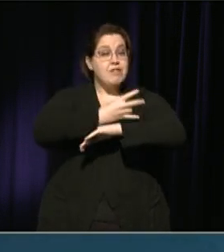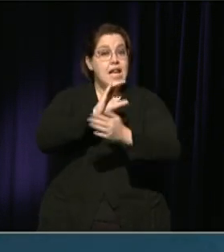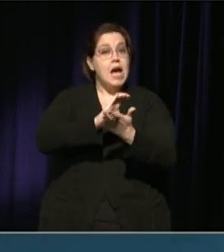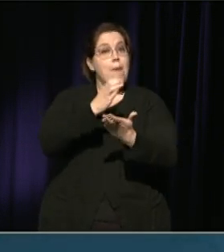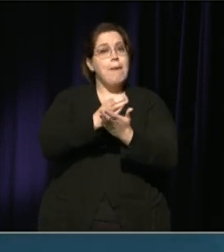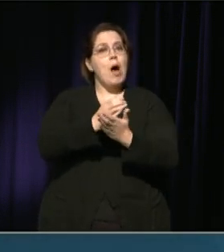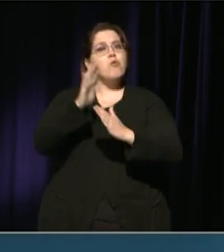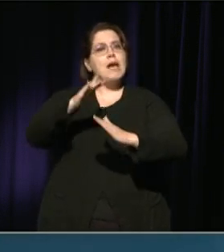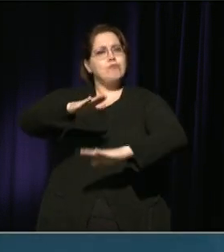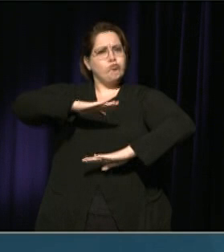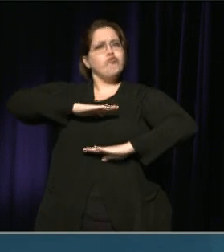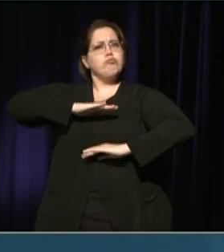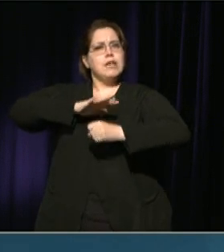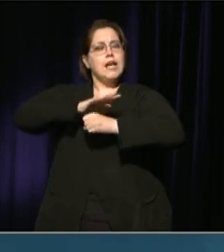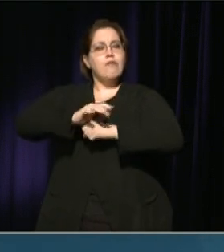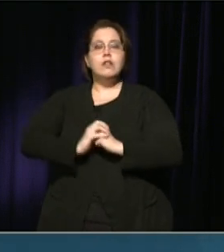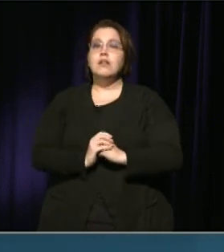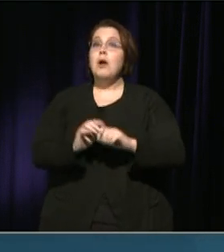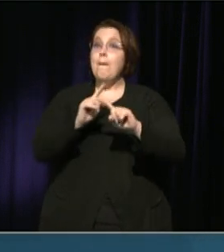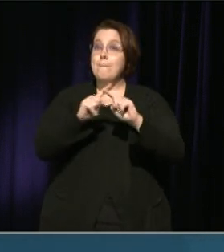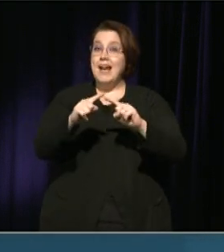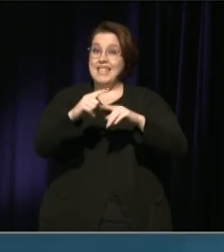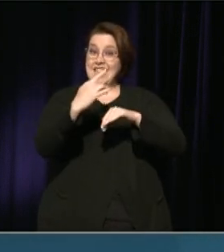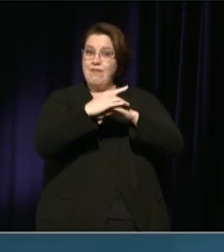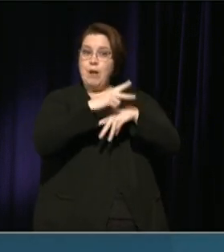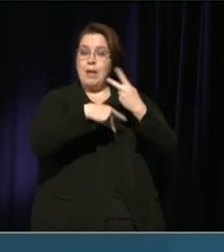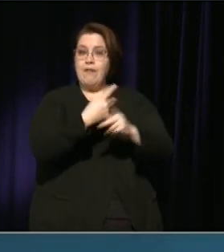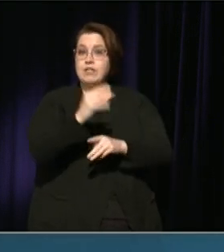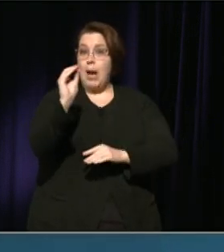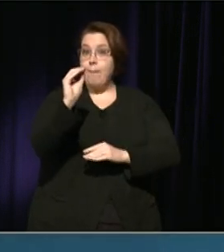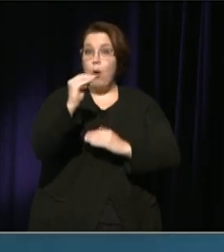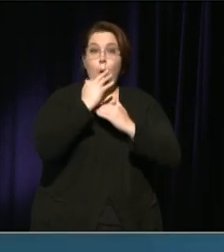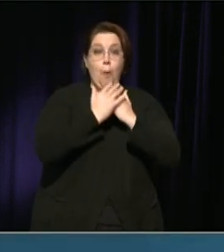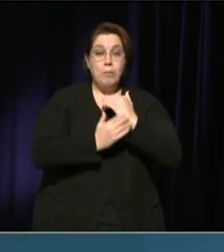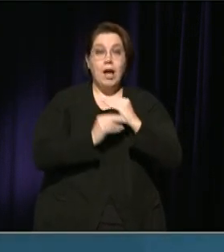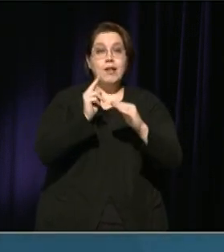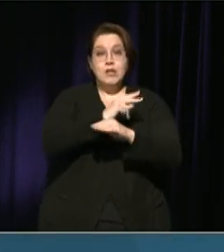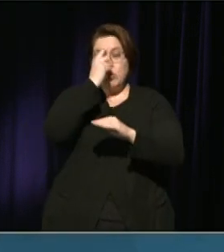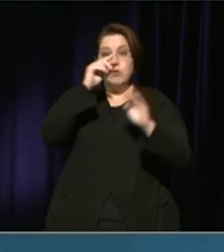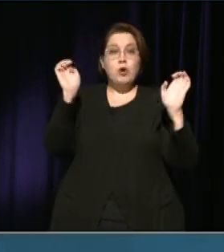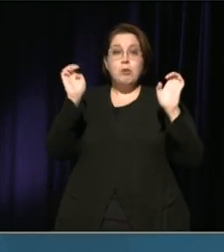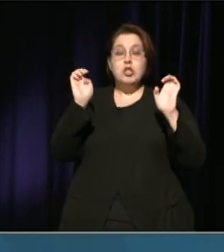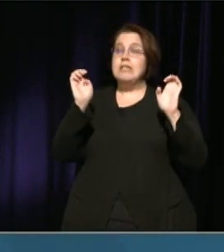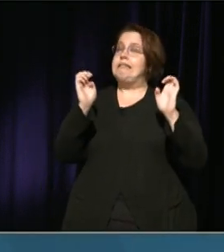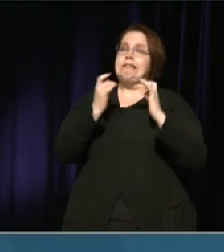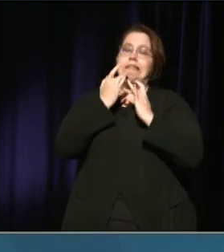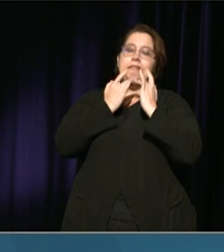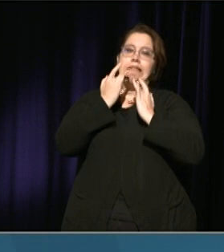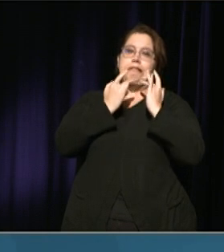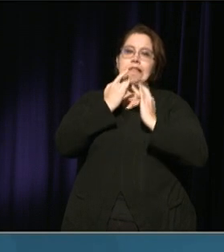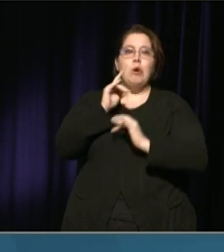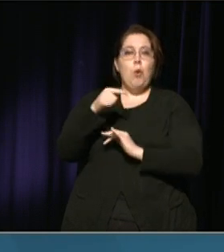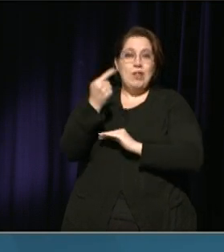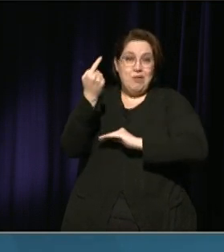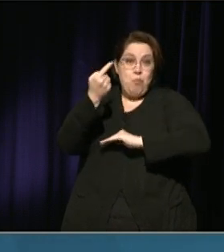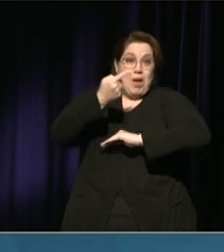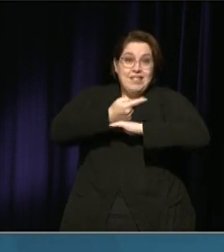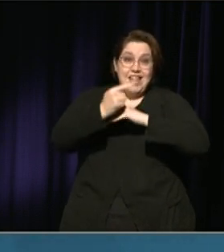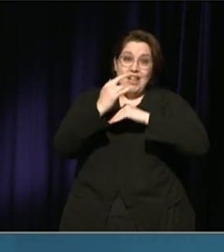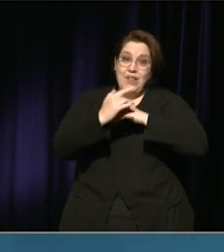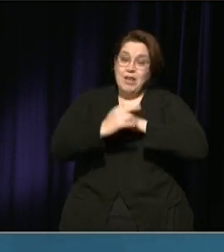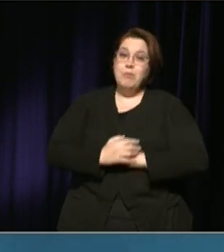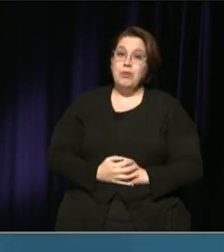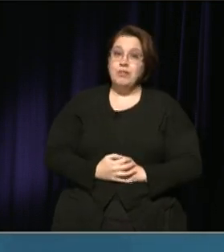considered adequate. However, the inventory of type O blood, which is used in emergencies, is still critical at only a 1-day